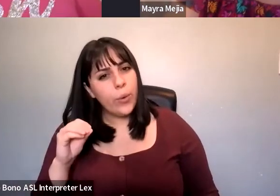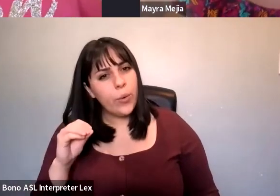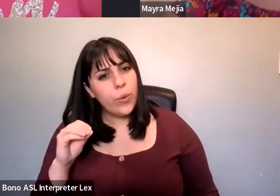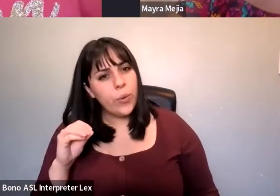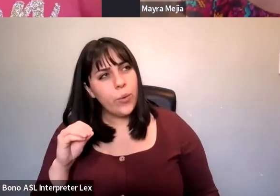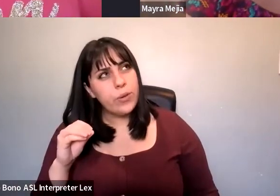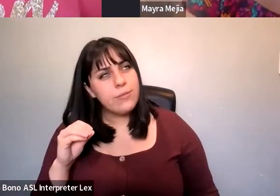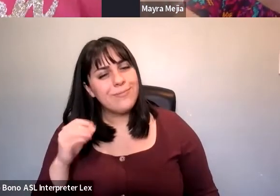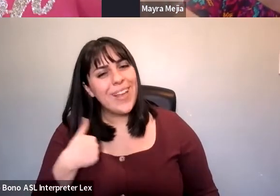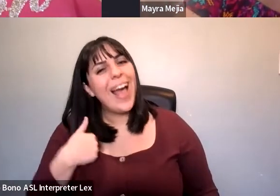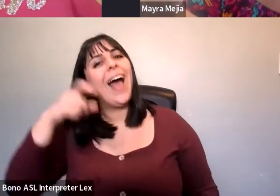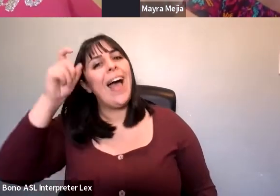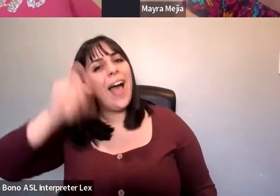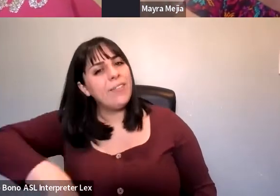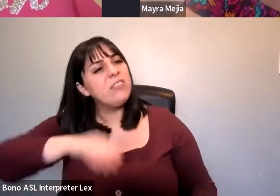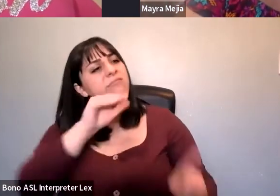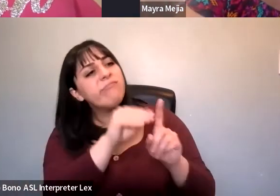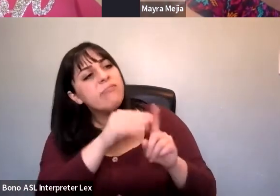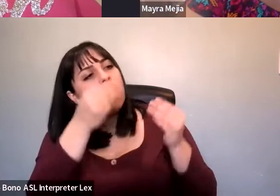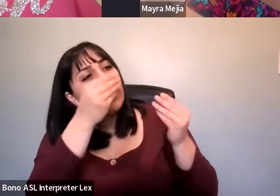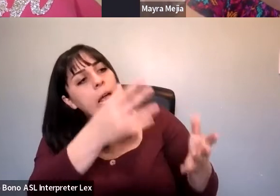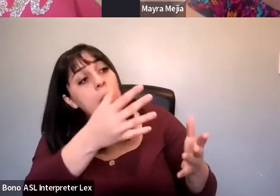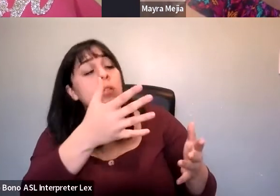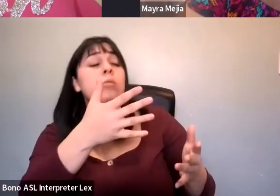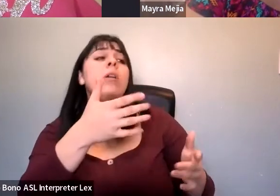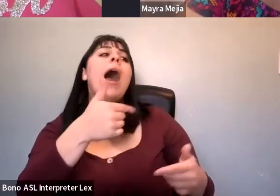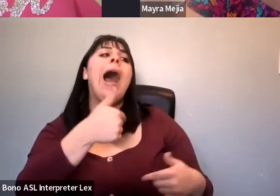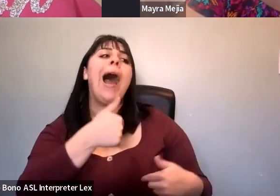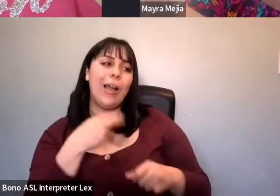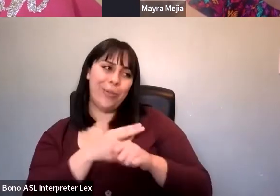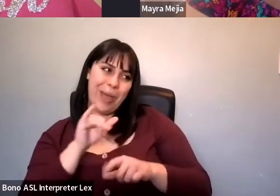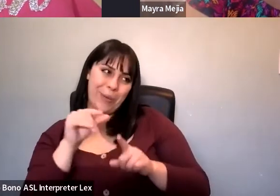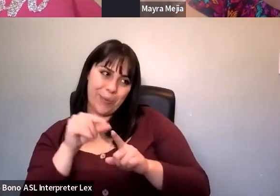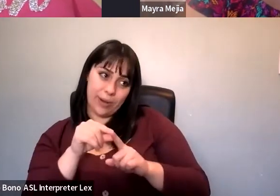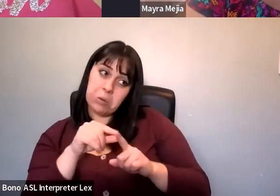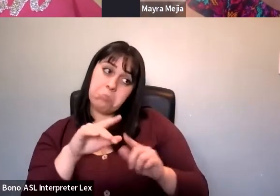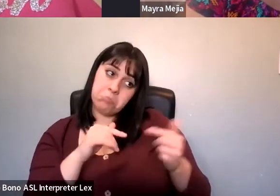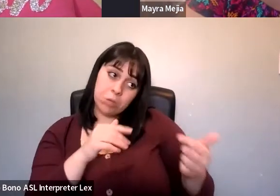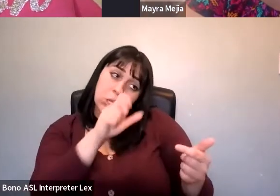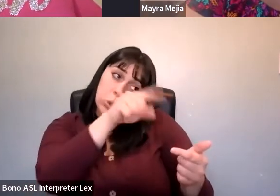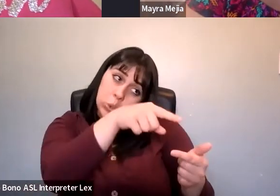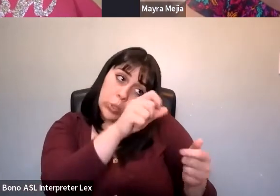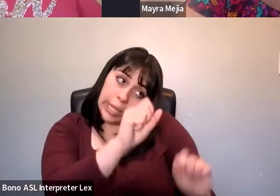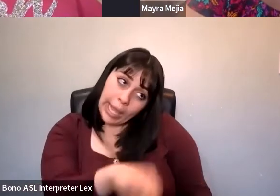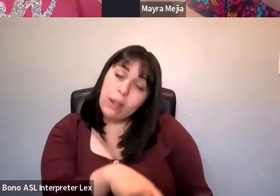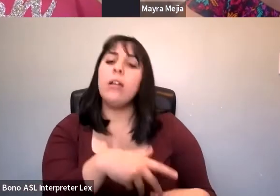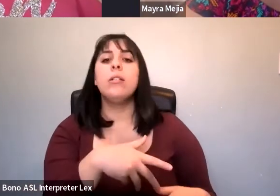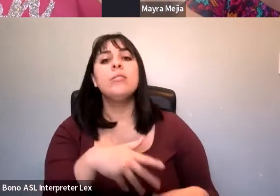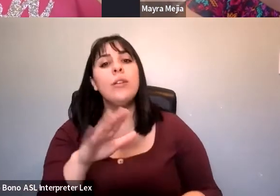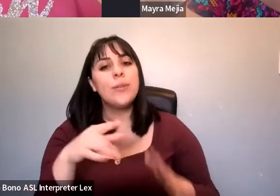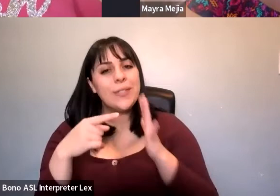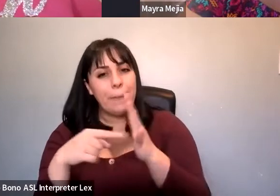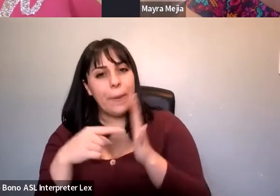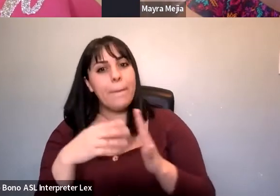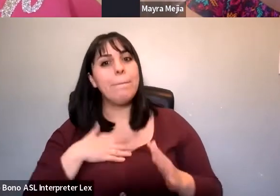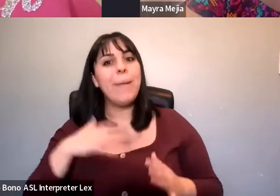that kind of intro to them saying, hey, you can, Yeah. Because I mean, my cousin's husband, when I had